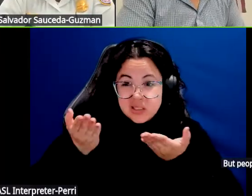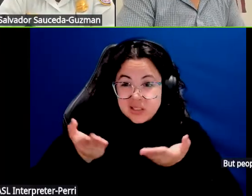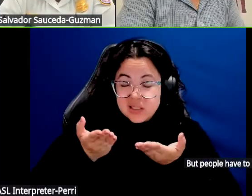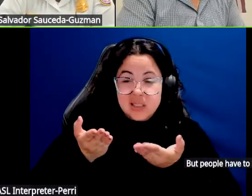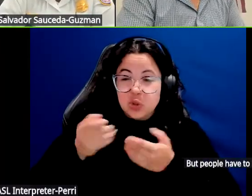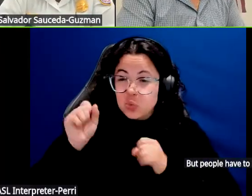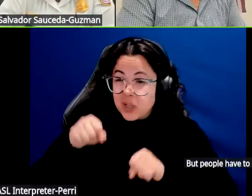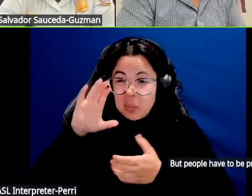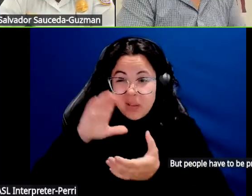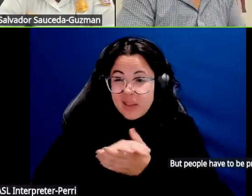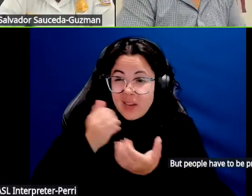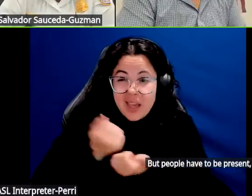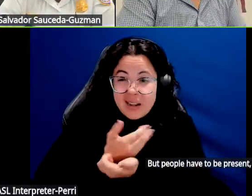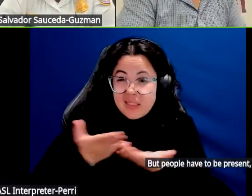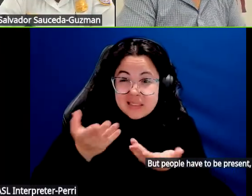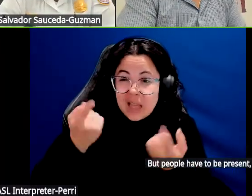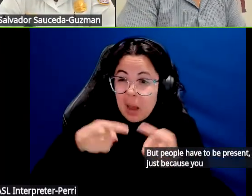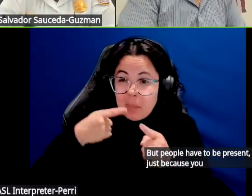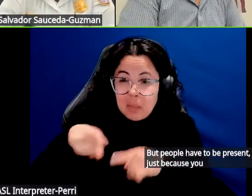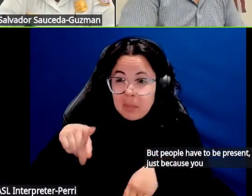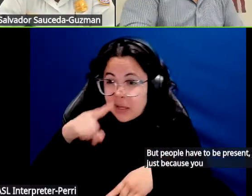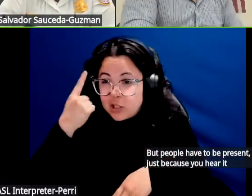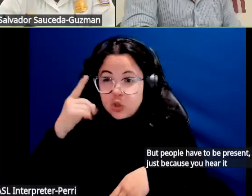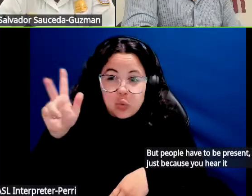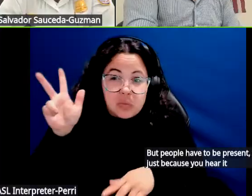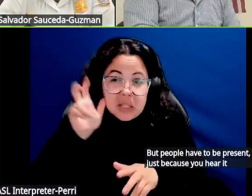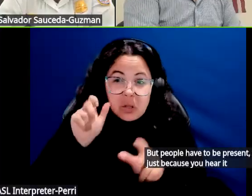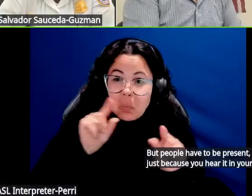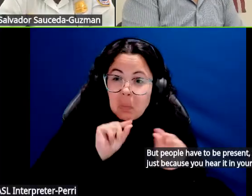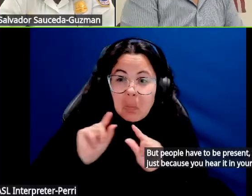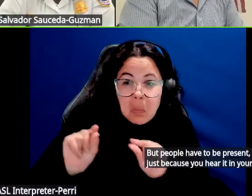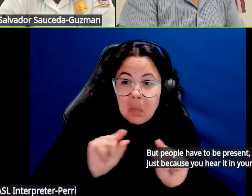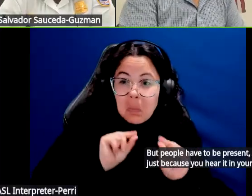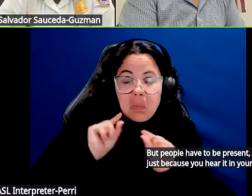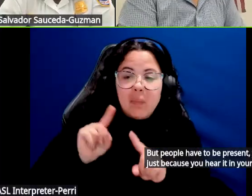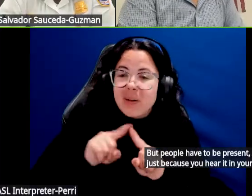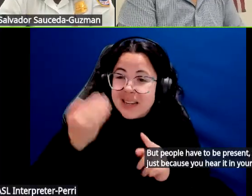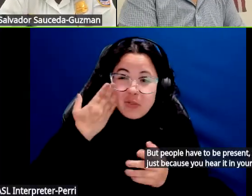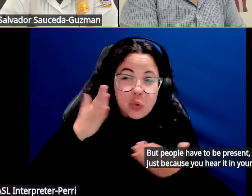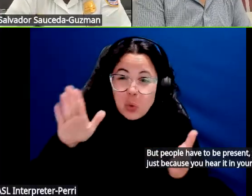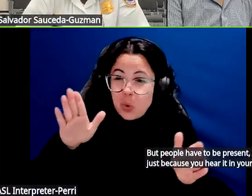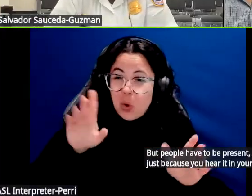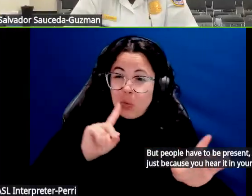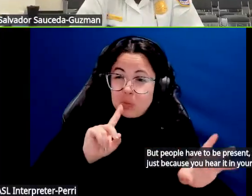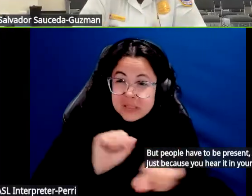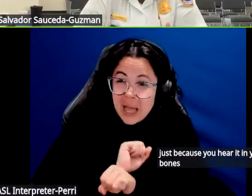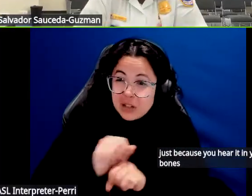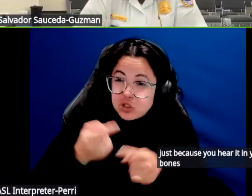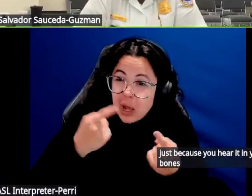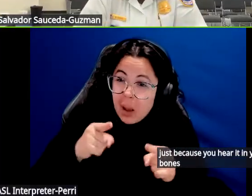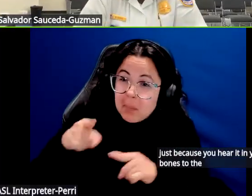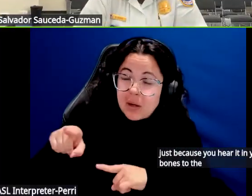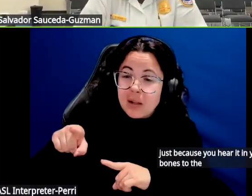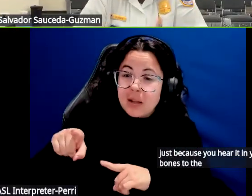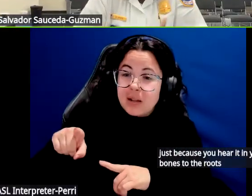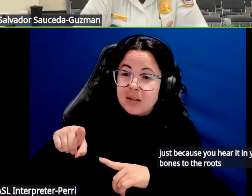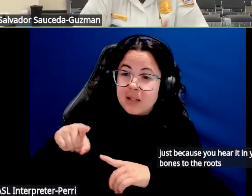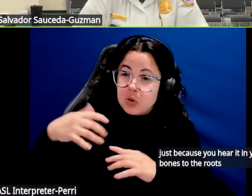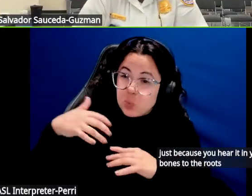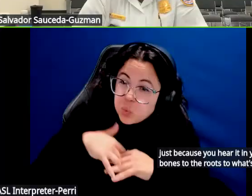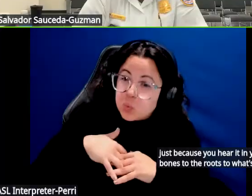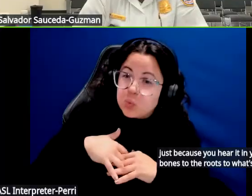is happening just because you hear it in your resident, but if you really don't know the bones to the roots to what's going